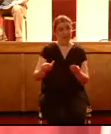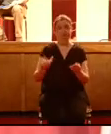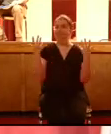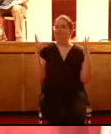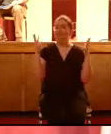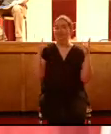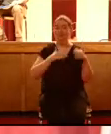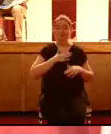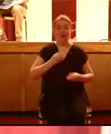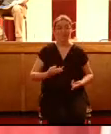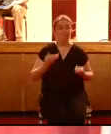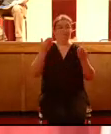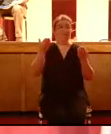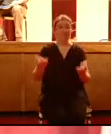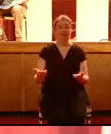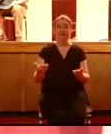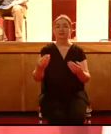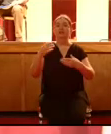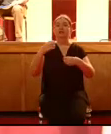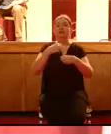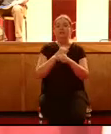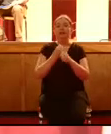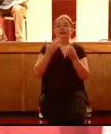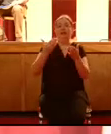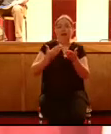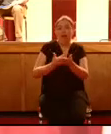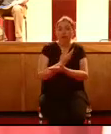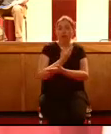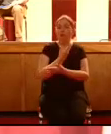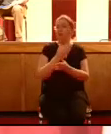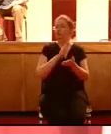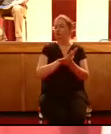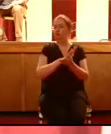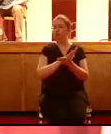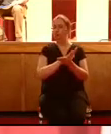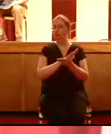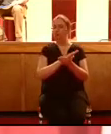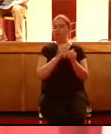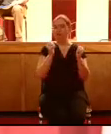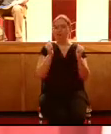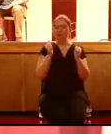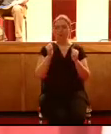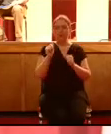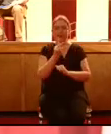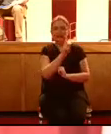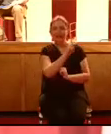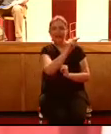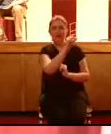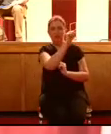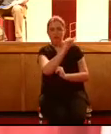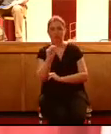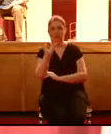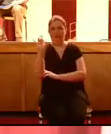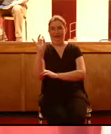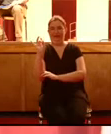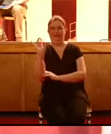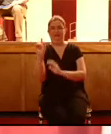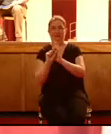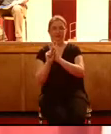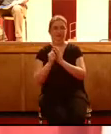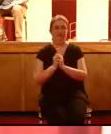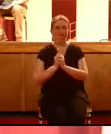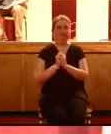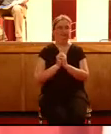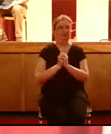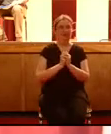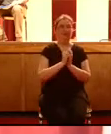My recommendation would be to make the new school a full K-8 with all of the middle school and all of Southside. Brooker and Hampton